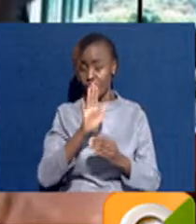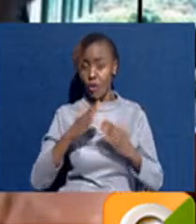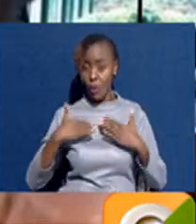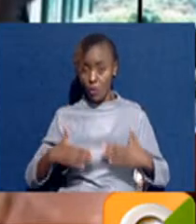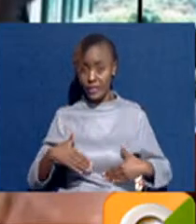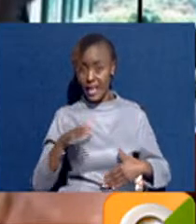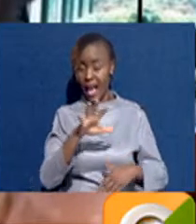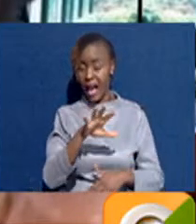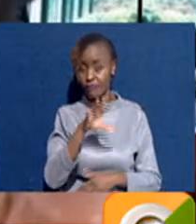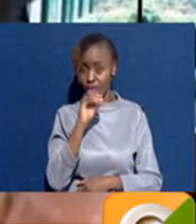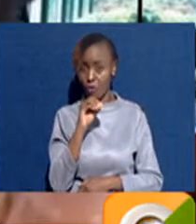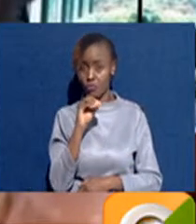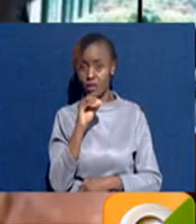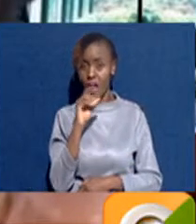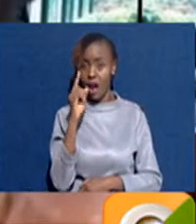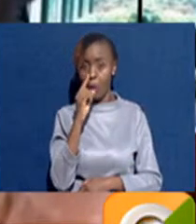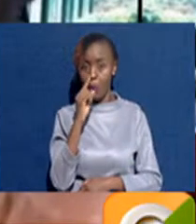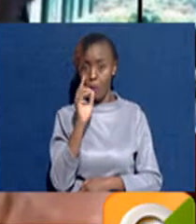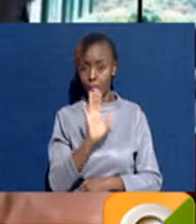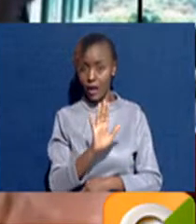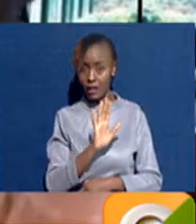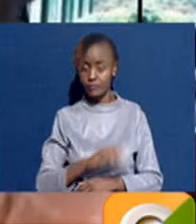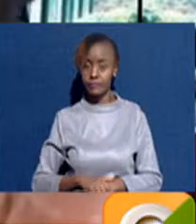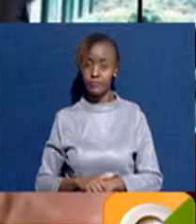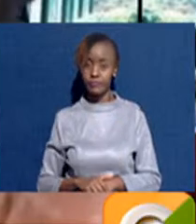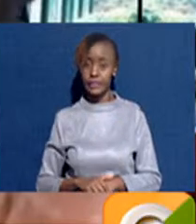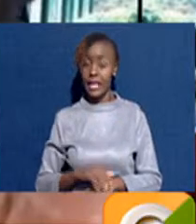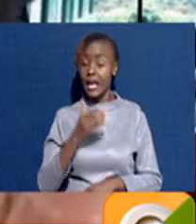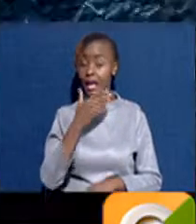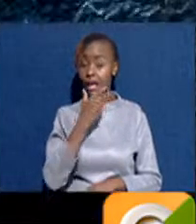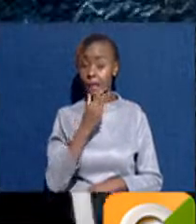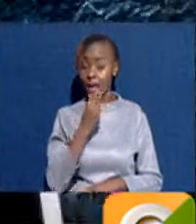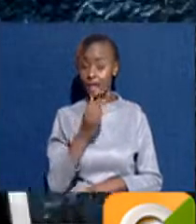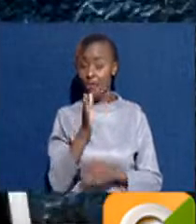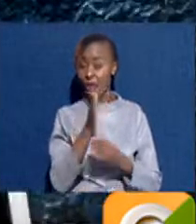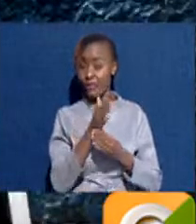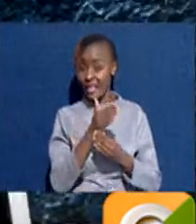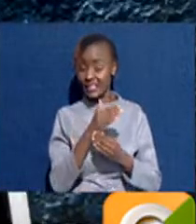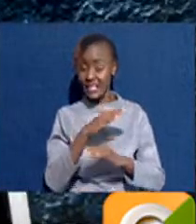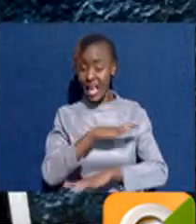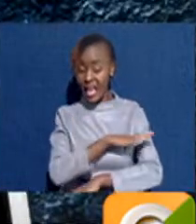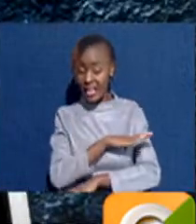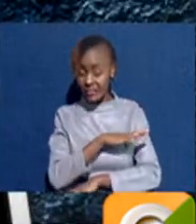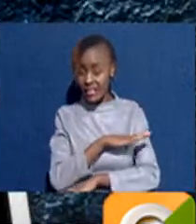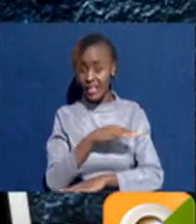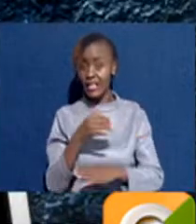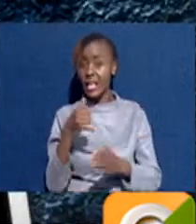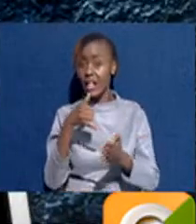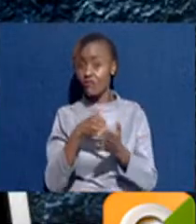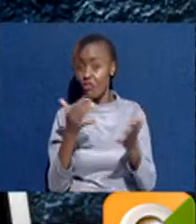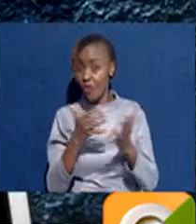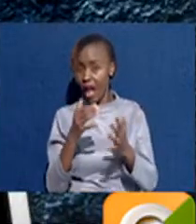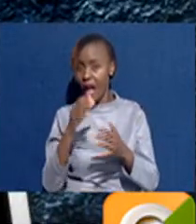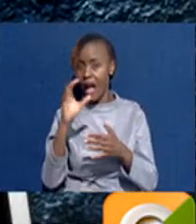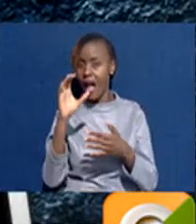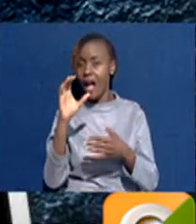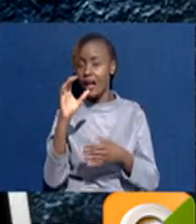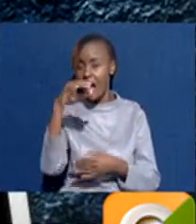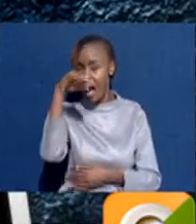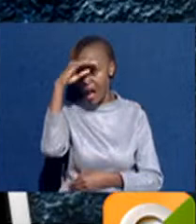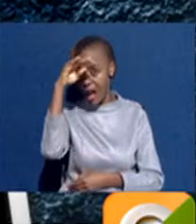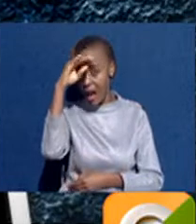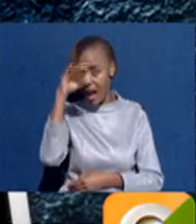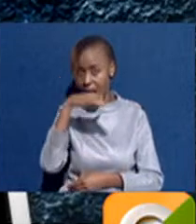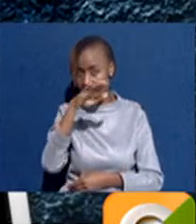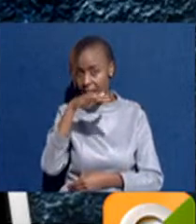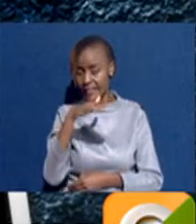to phone records and CCTV footage analysis, Maigo was Thursday evening seen at a popular entertainment club just recently